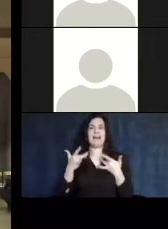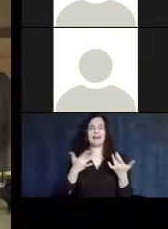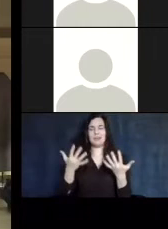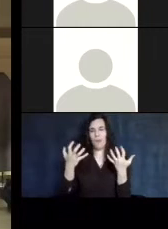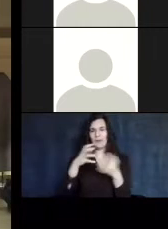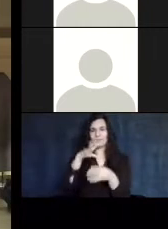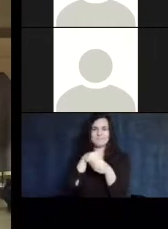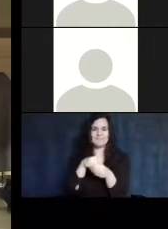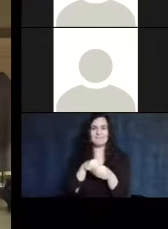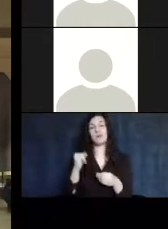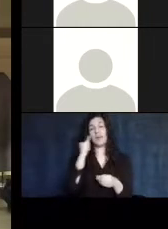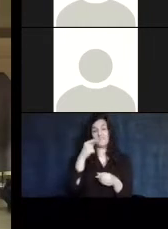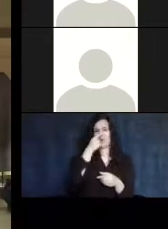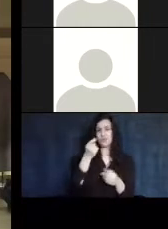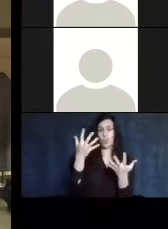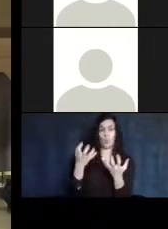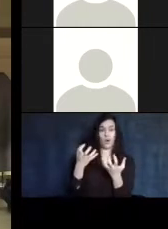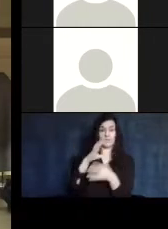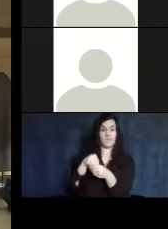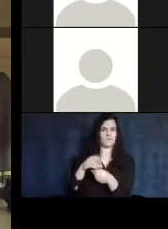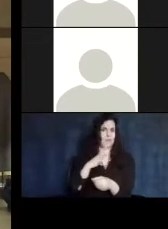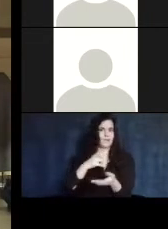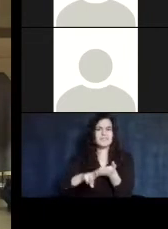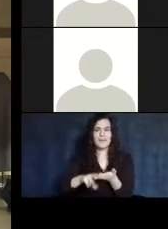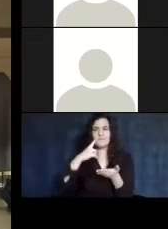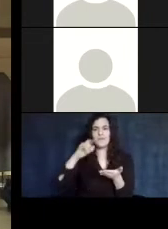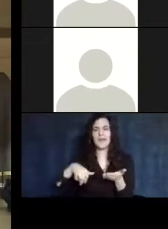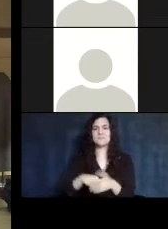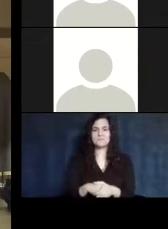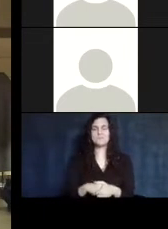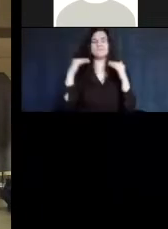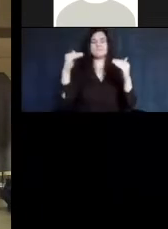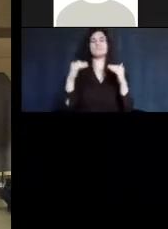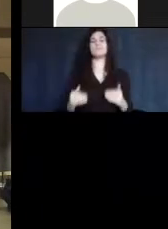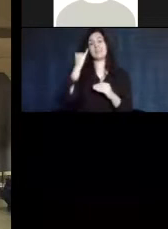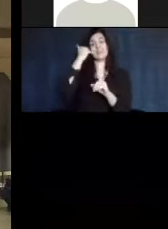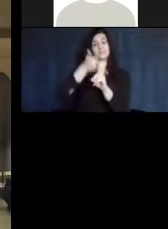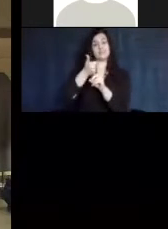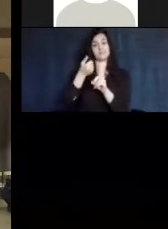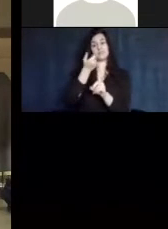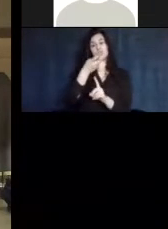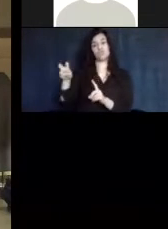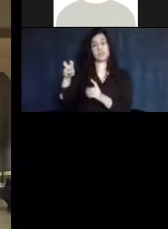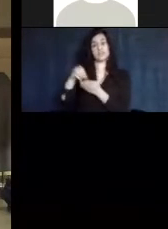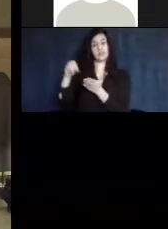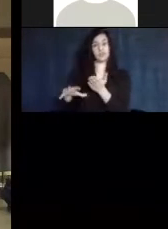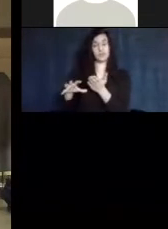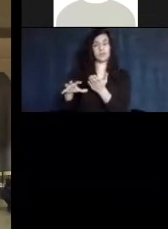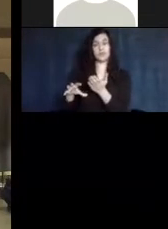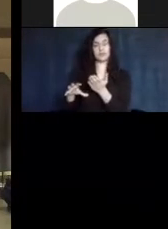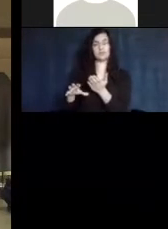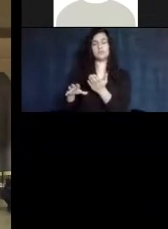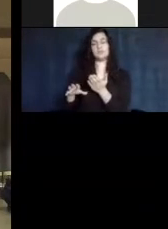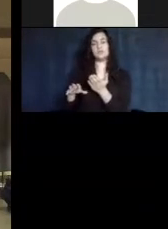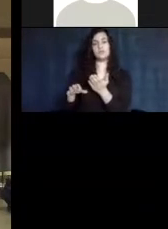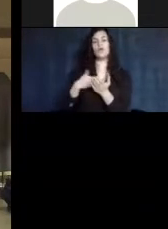games, you can definitely sign up for that. If you are a transfer student, you will get added into